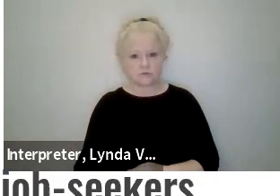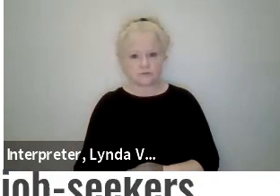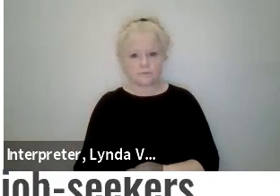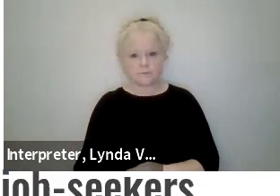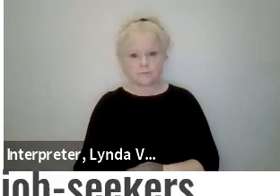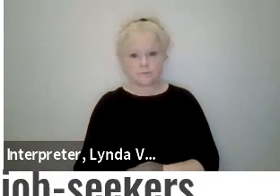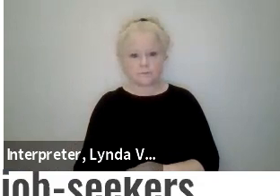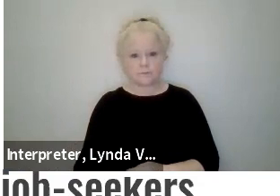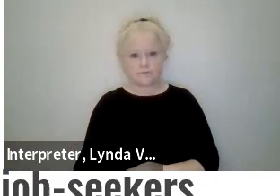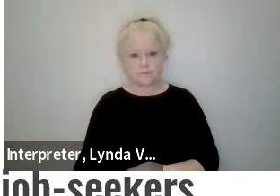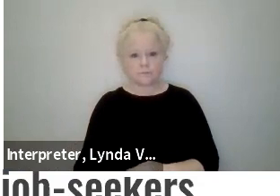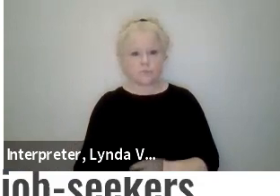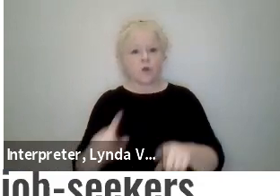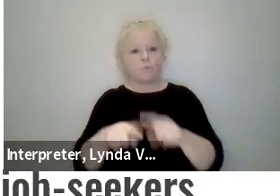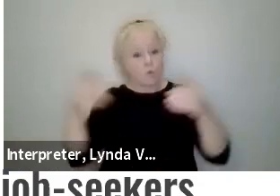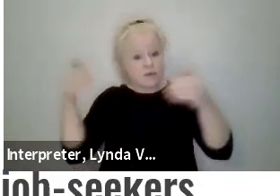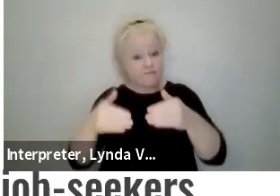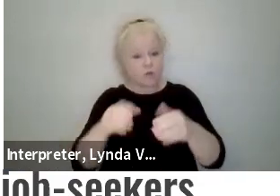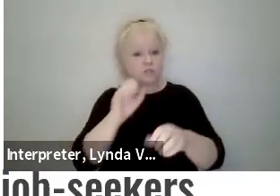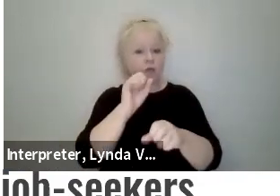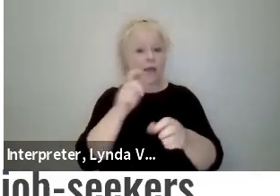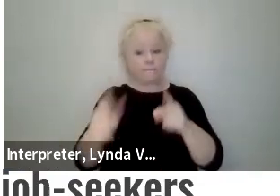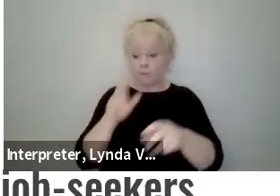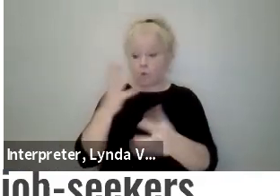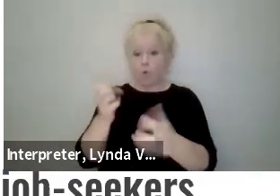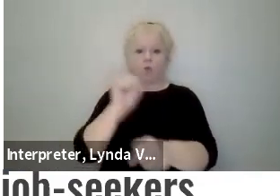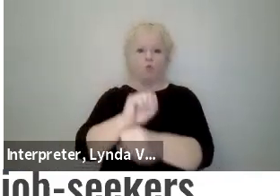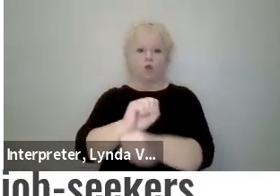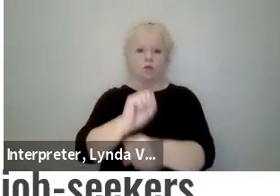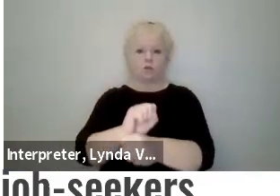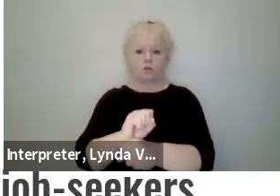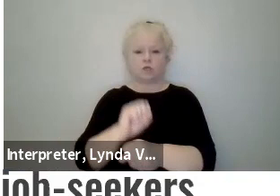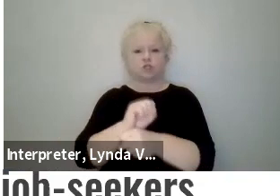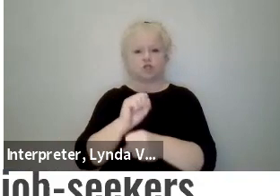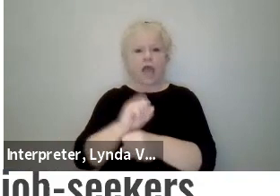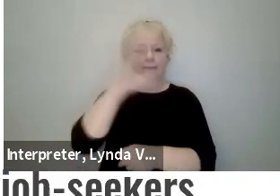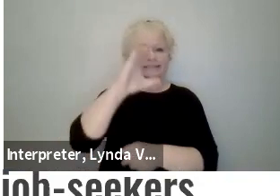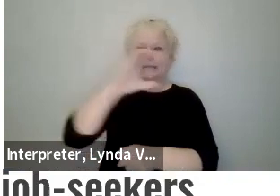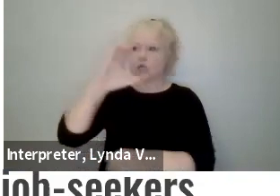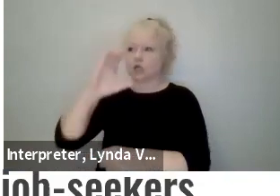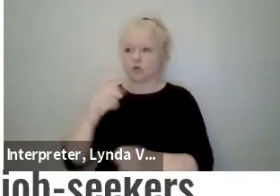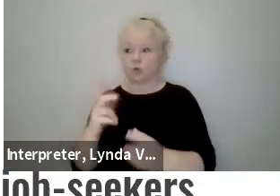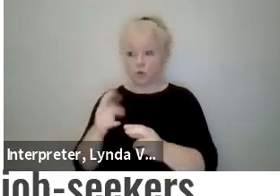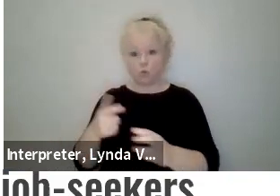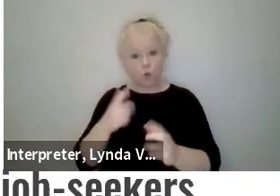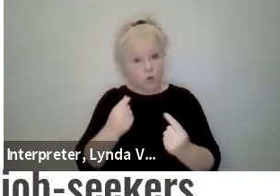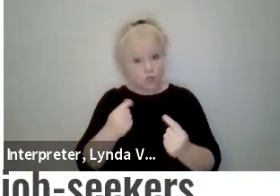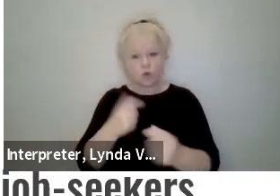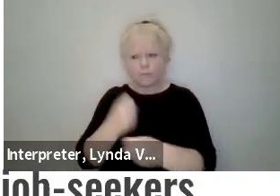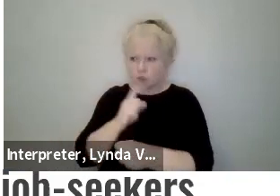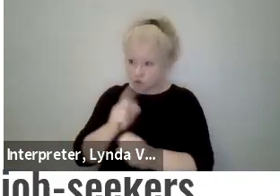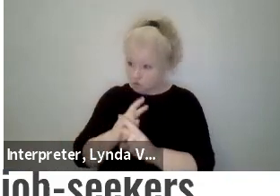obviously, on job seekers and our employers. We want to work with our job seekers to make sure that they're ready for employment, that they